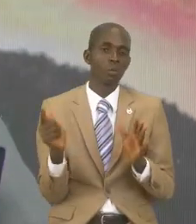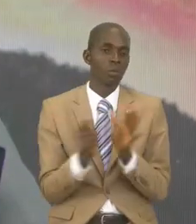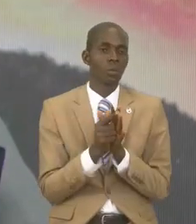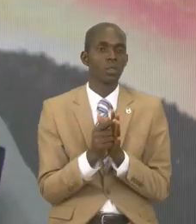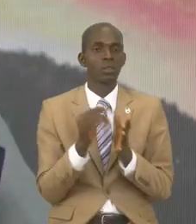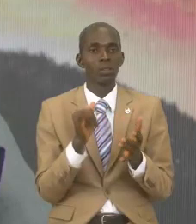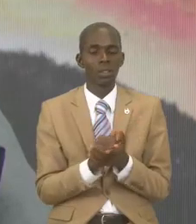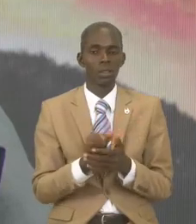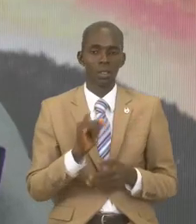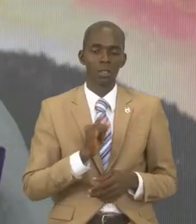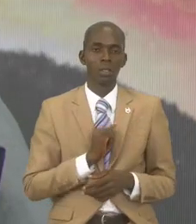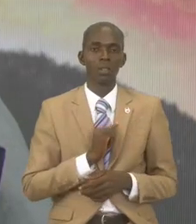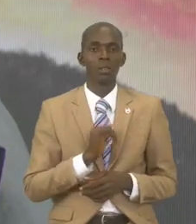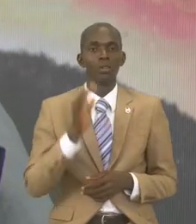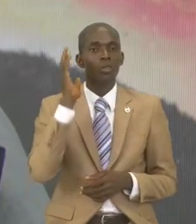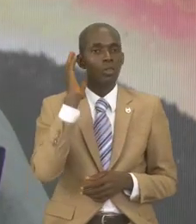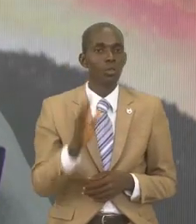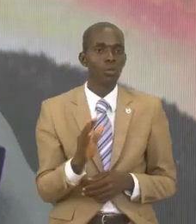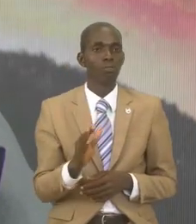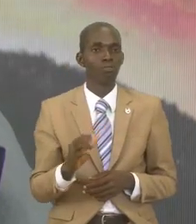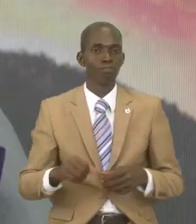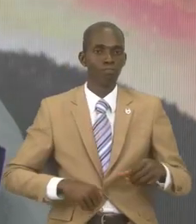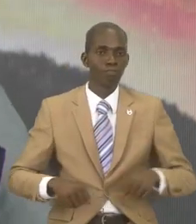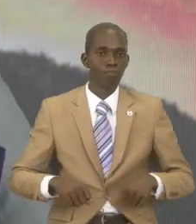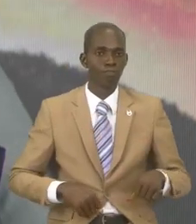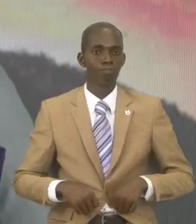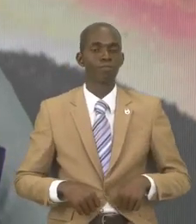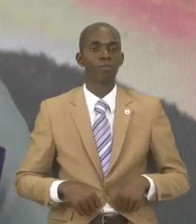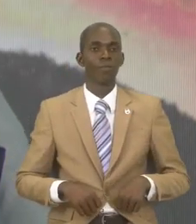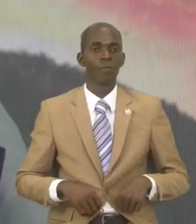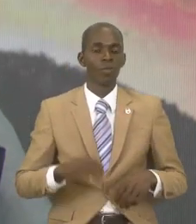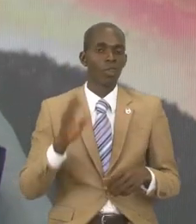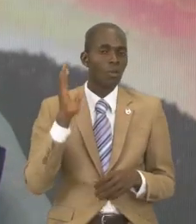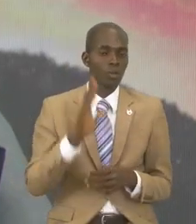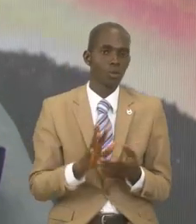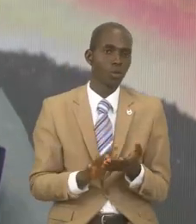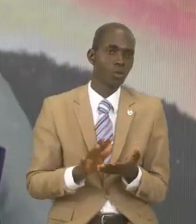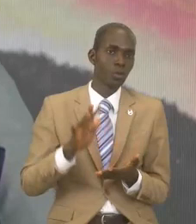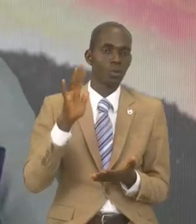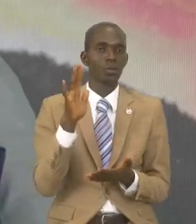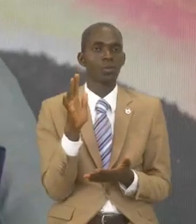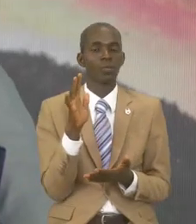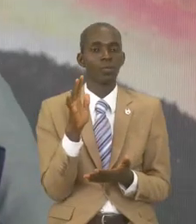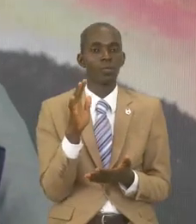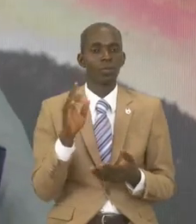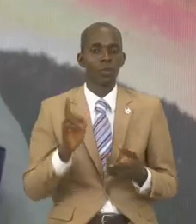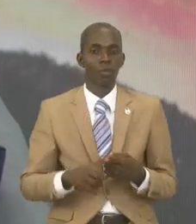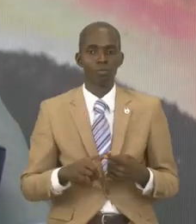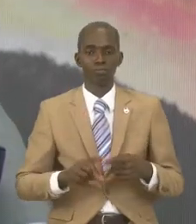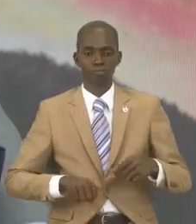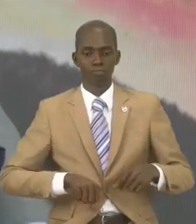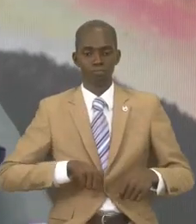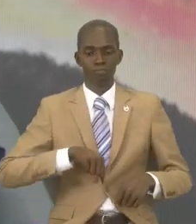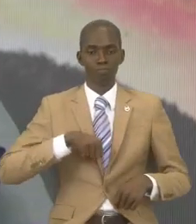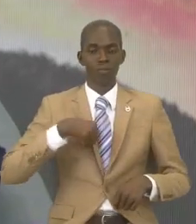I should boast, should glory, should brag,